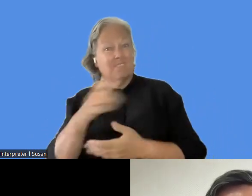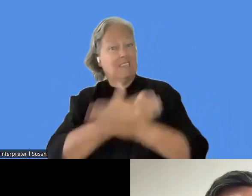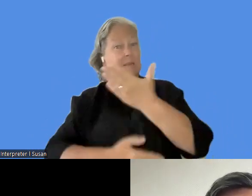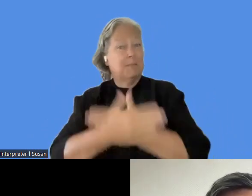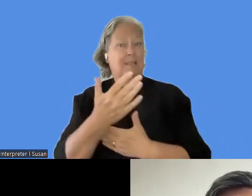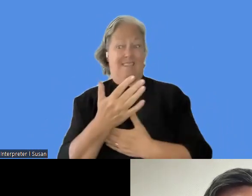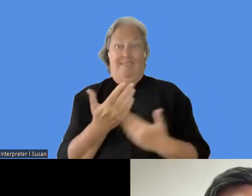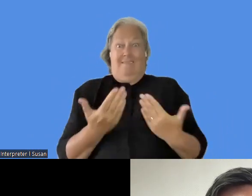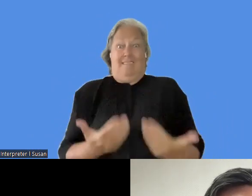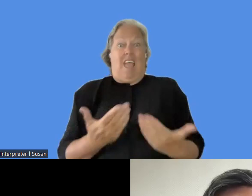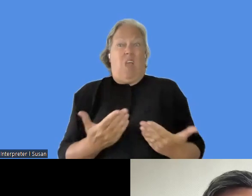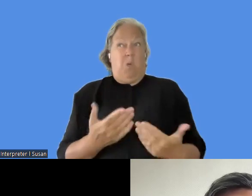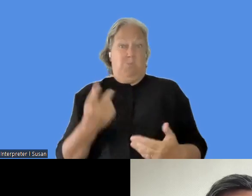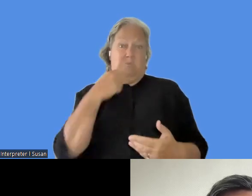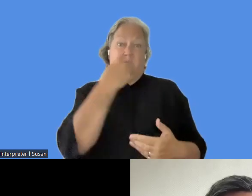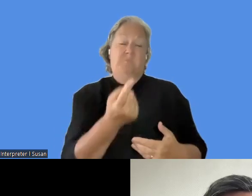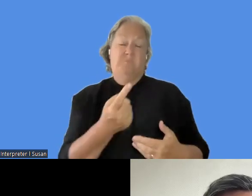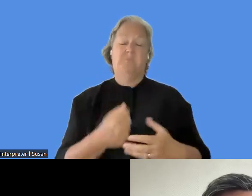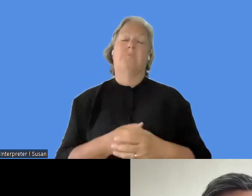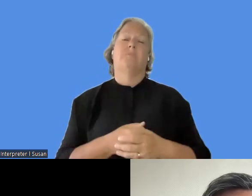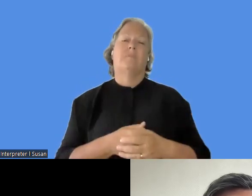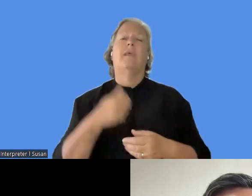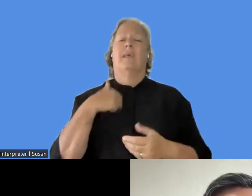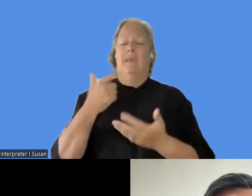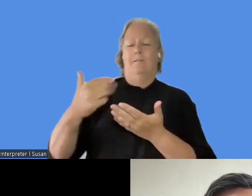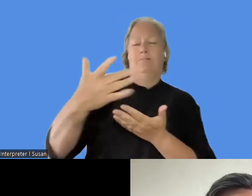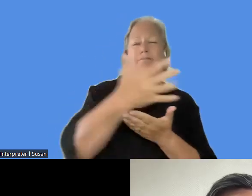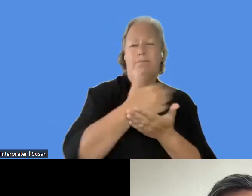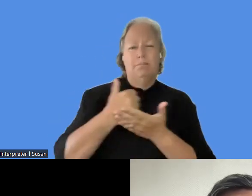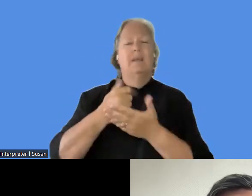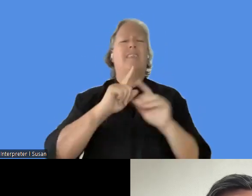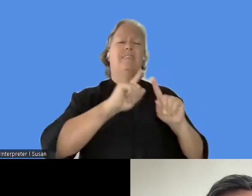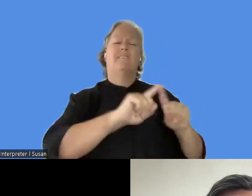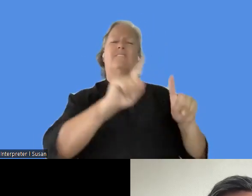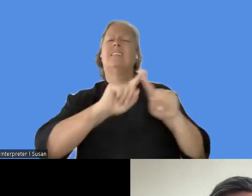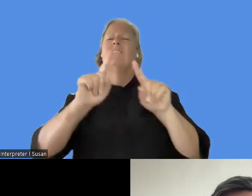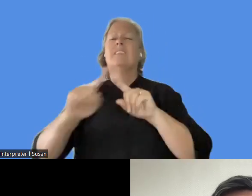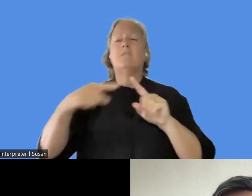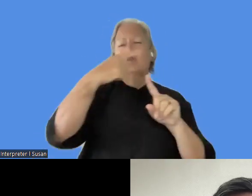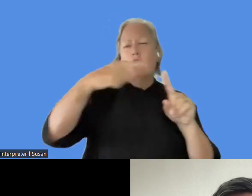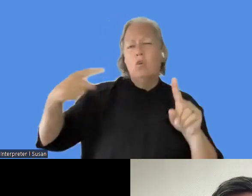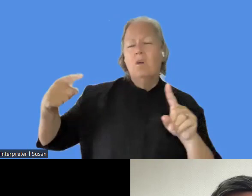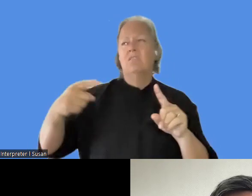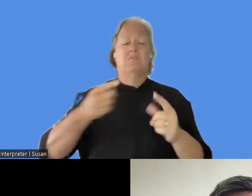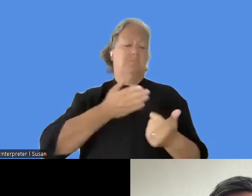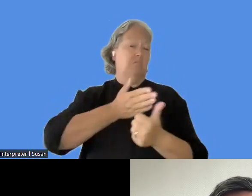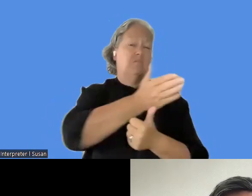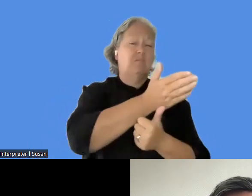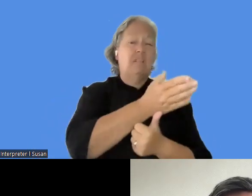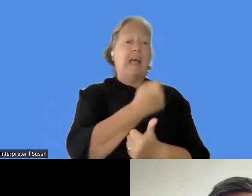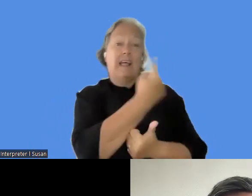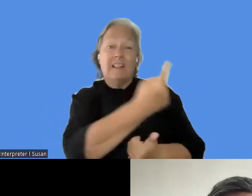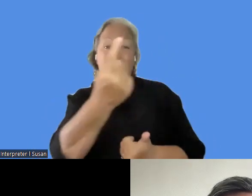present, we are collecting data from various sectors. We have data from the individuals, from